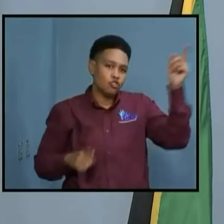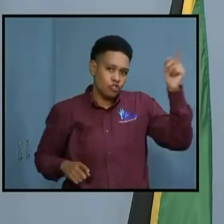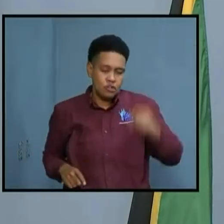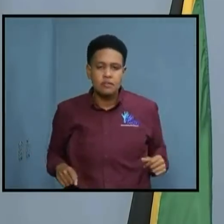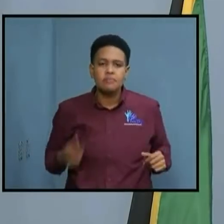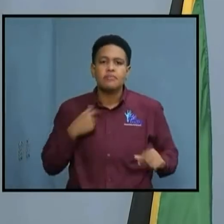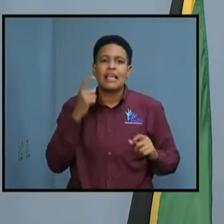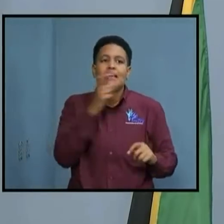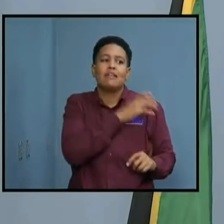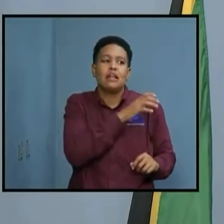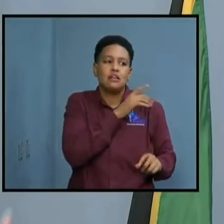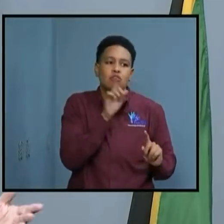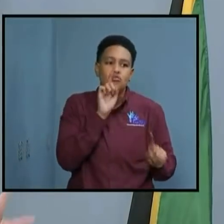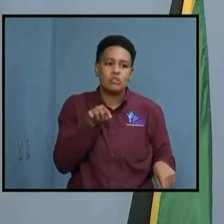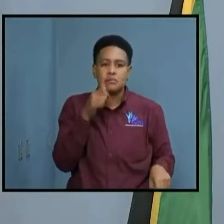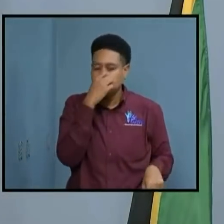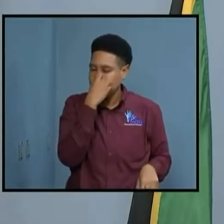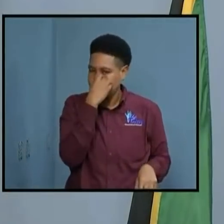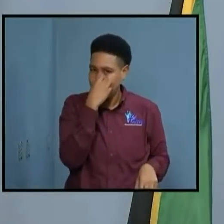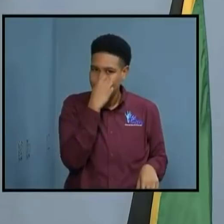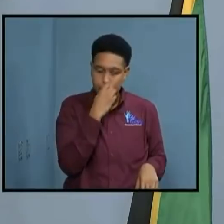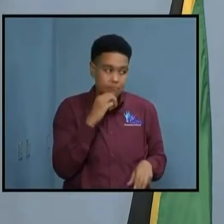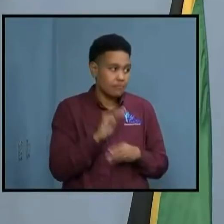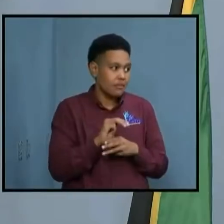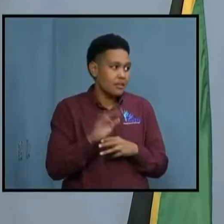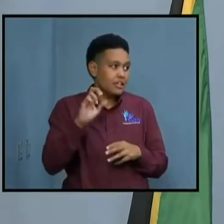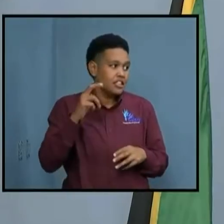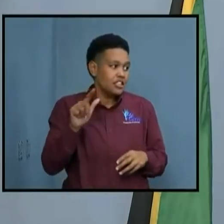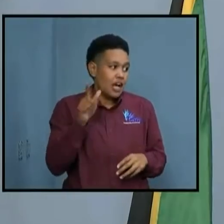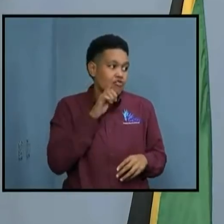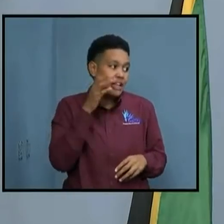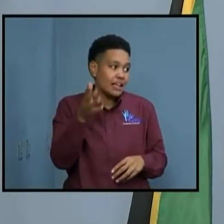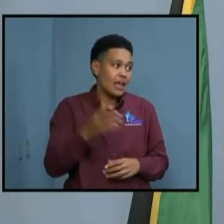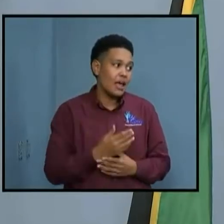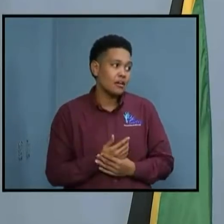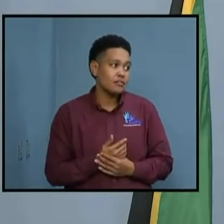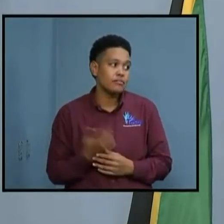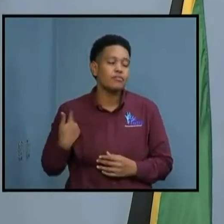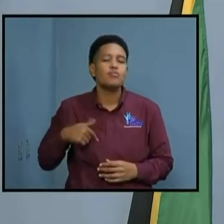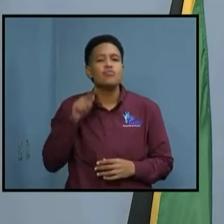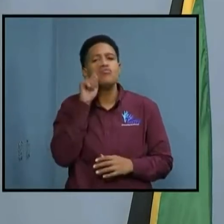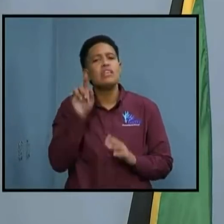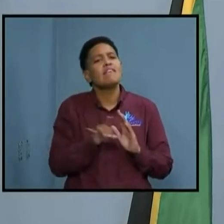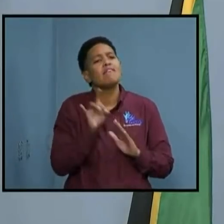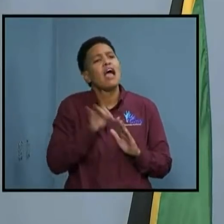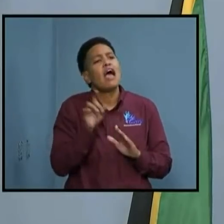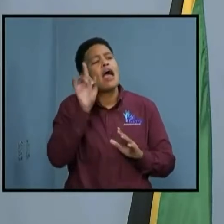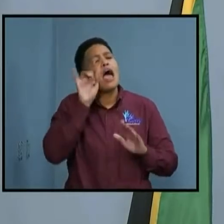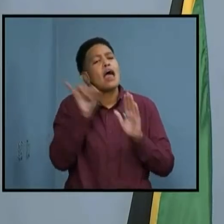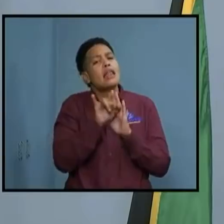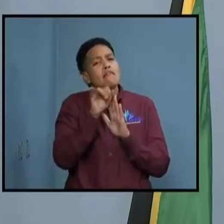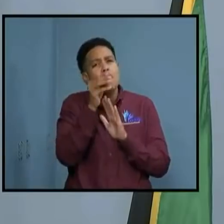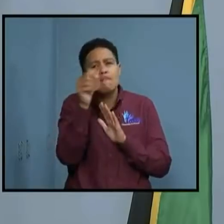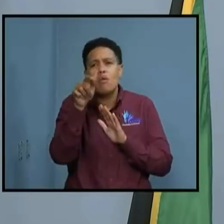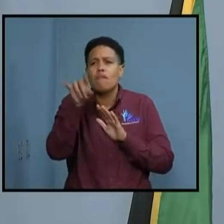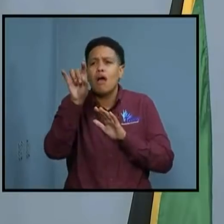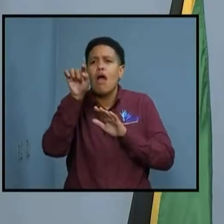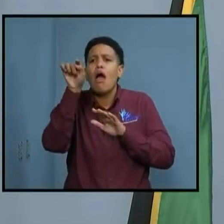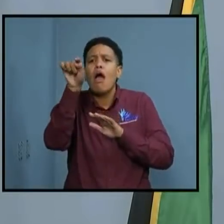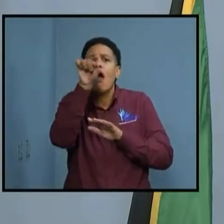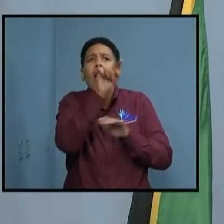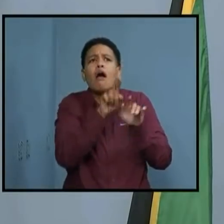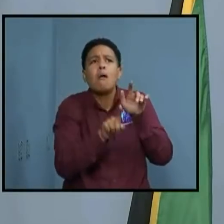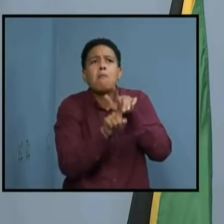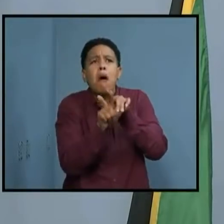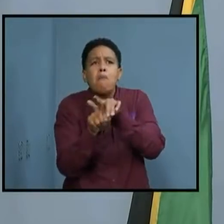and if Minister Minister Chang is here, we did identify a few cases, positive